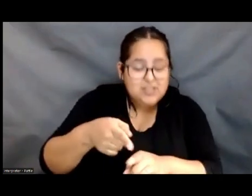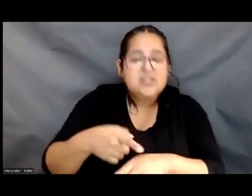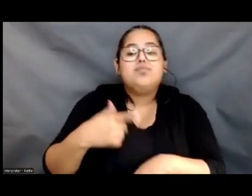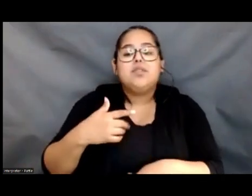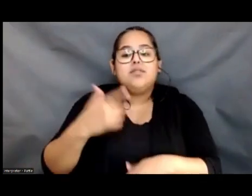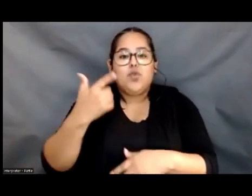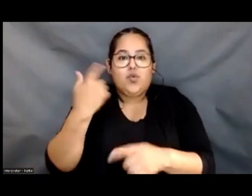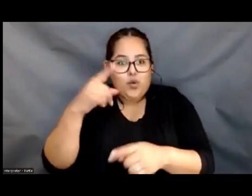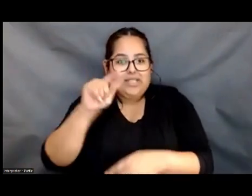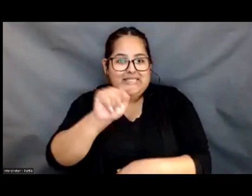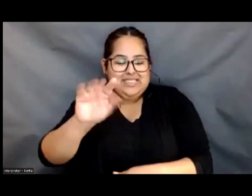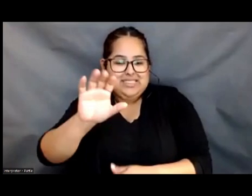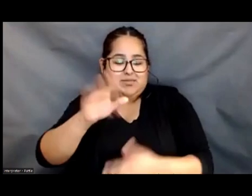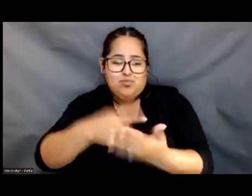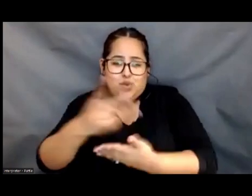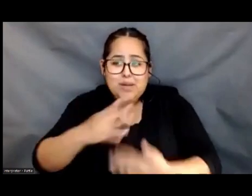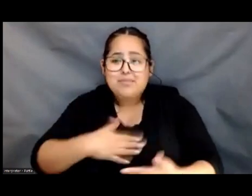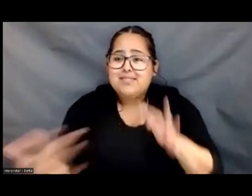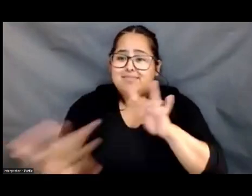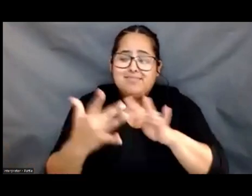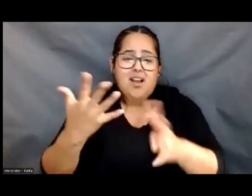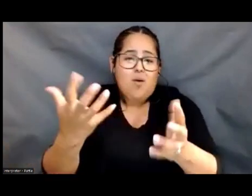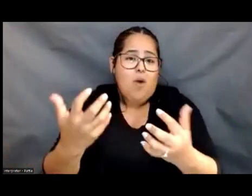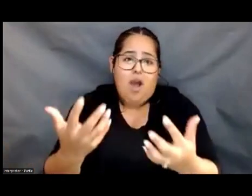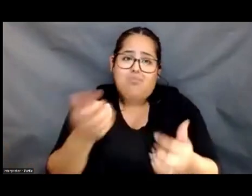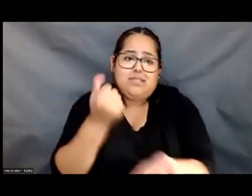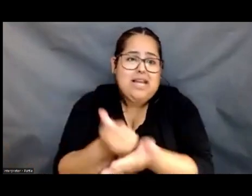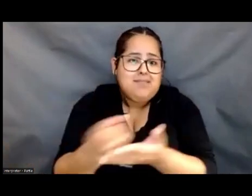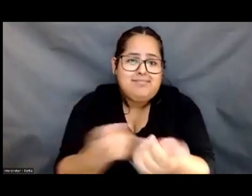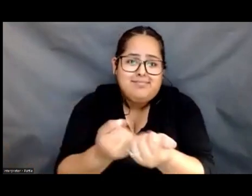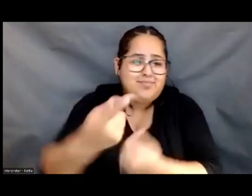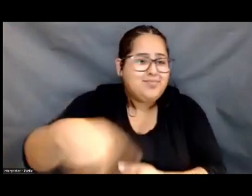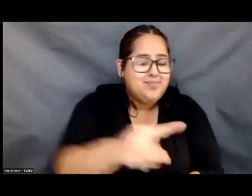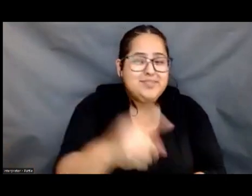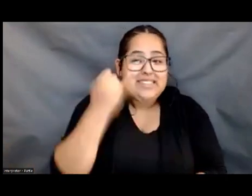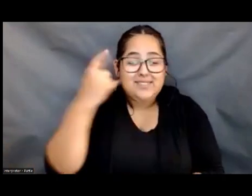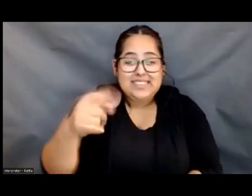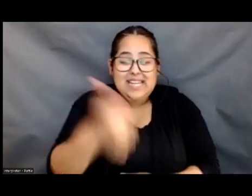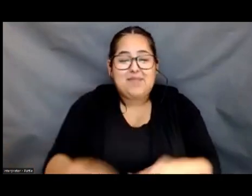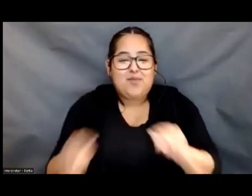I'd love to help you guys out. So please reach out should you need any more information.